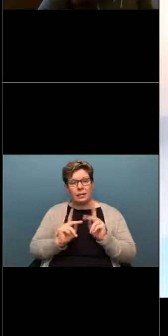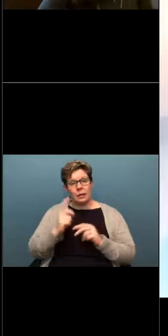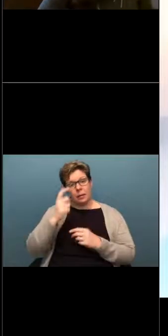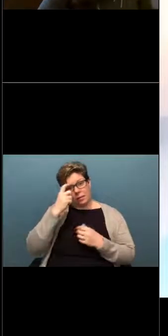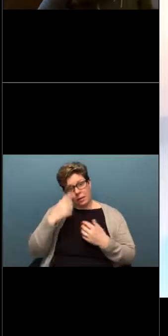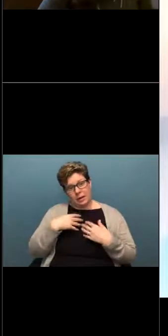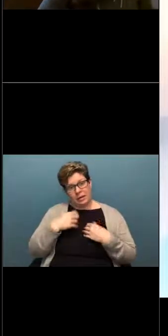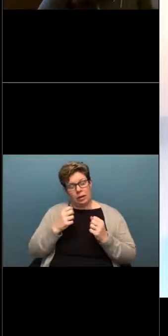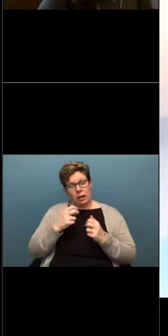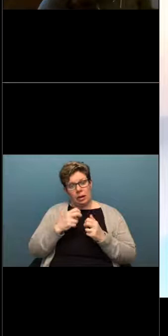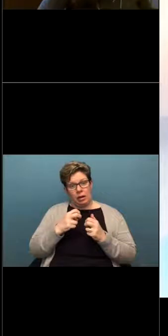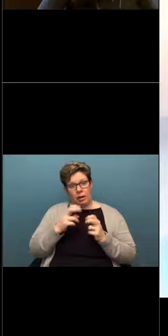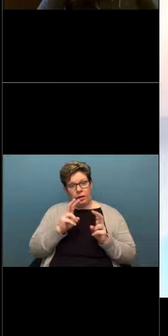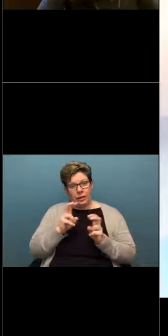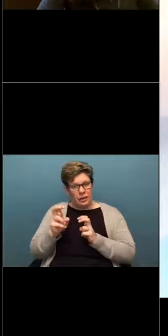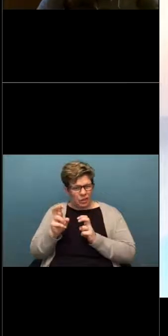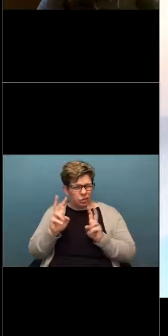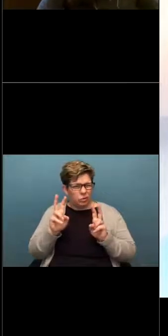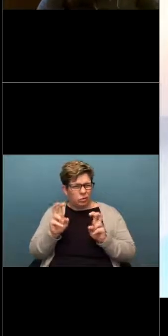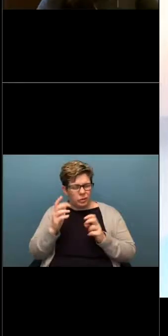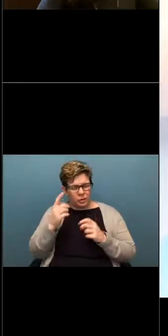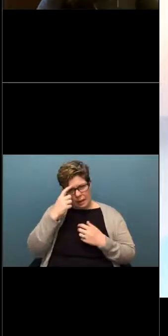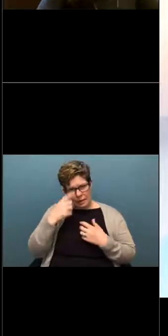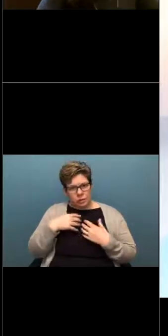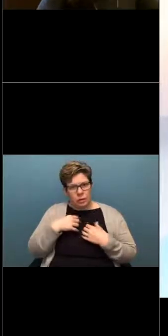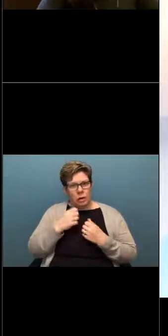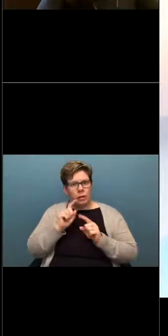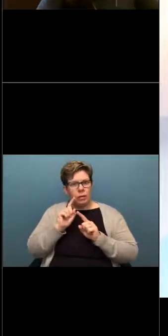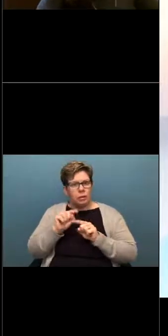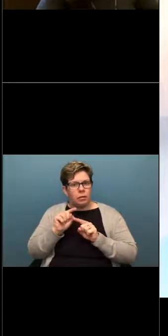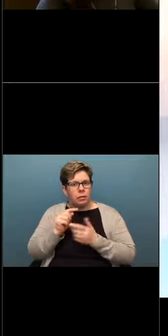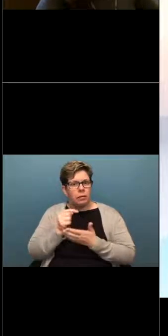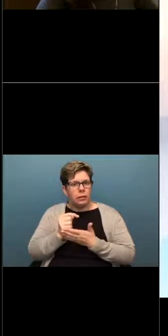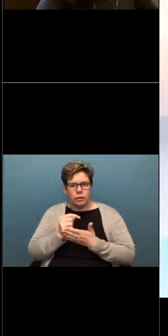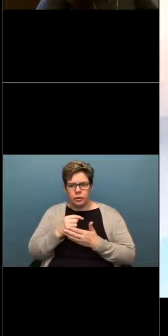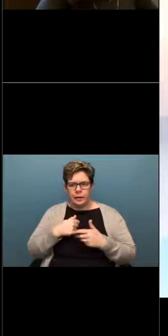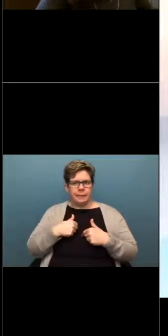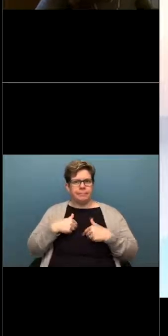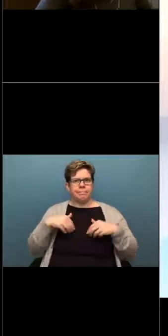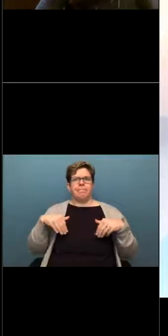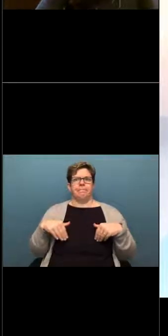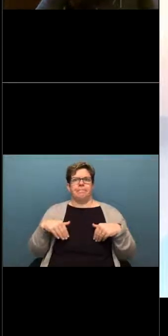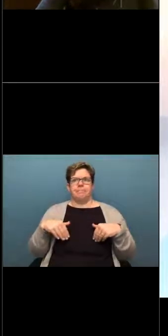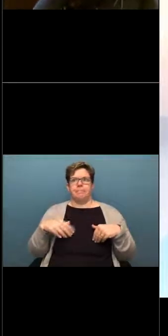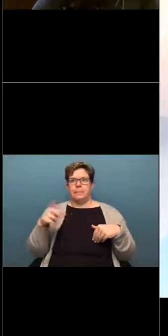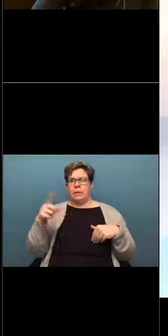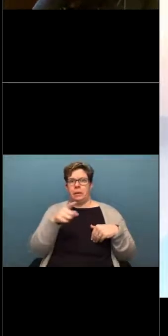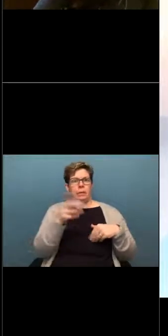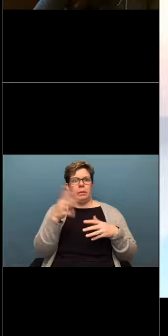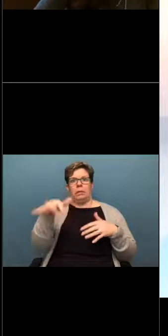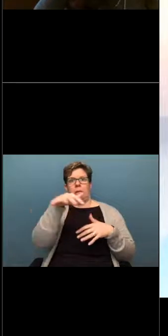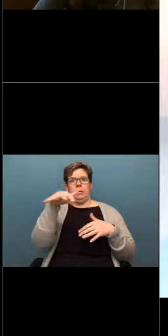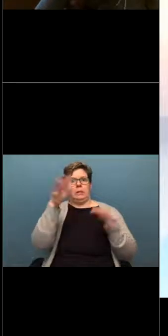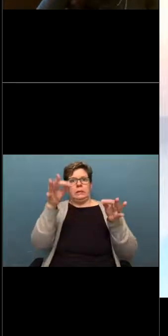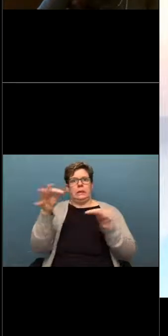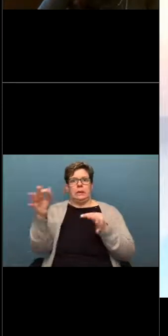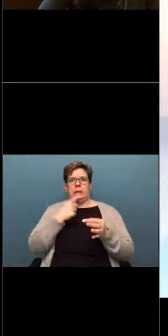may have been considered to be unable or unwilling to participate in decisions about their care, treatment, or